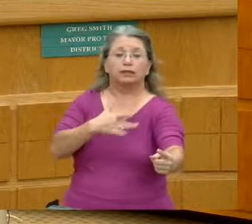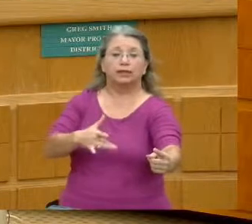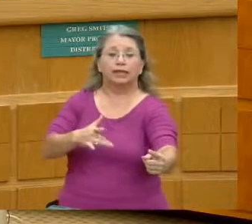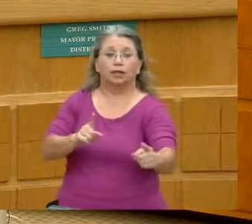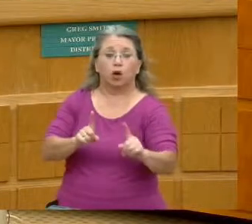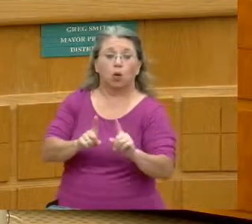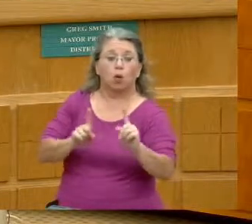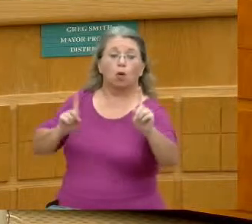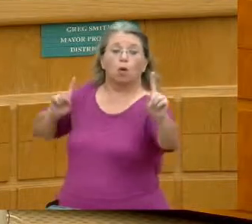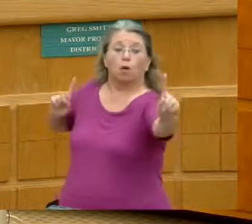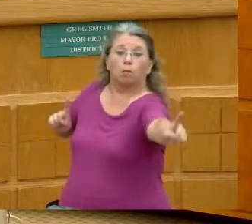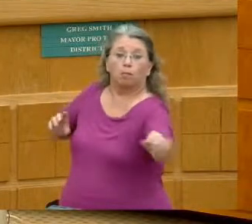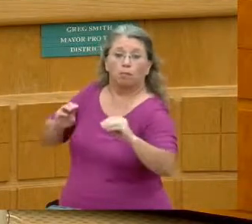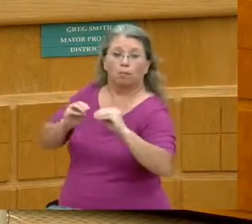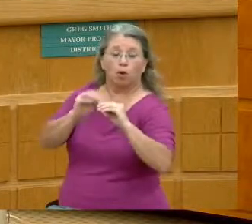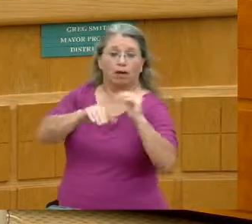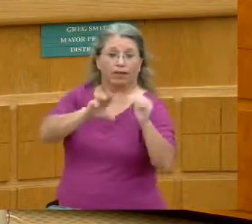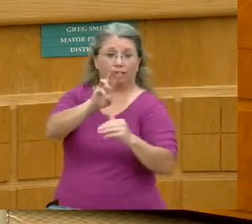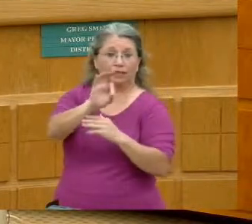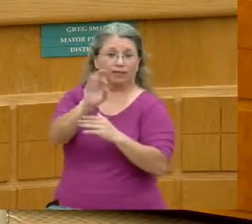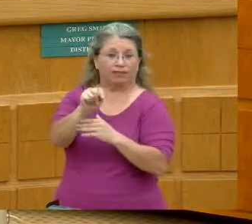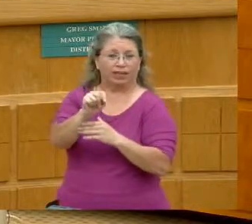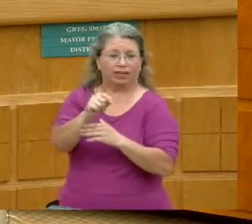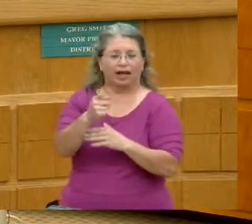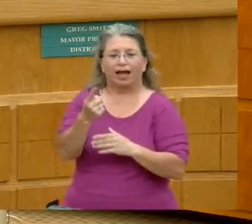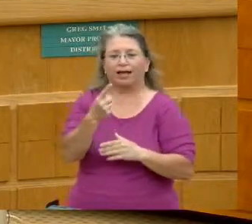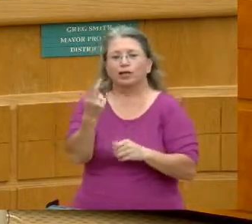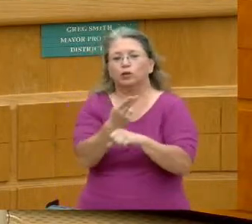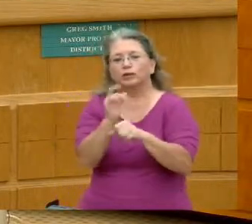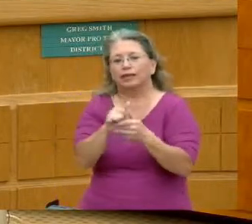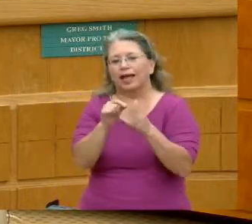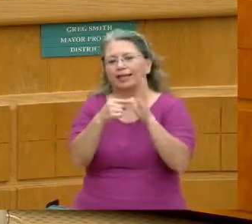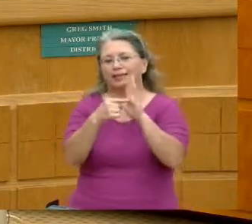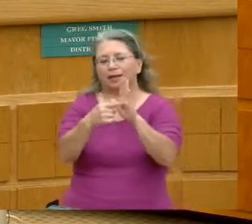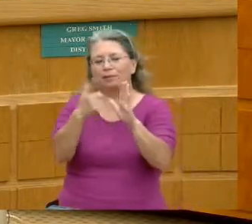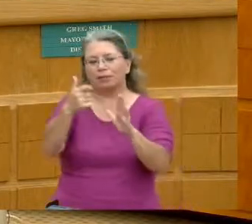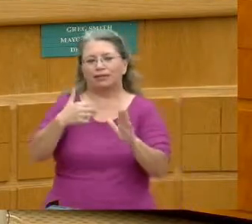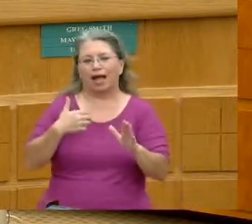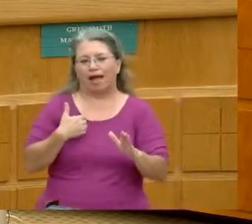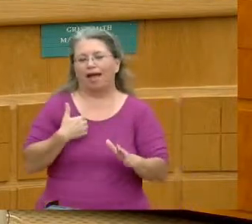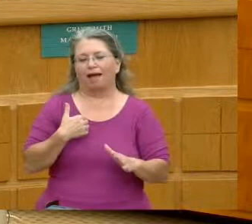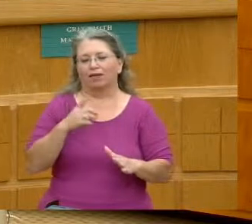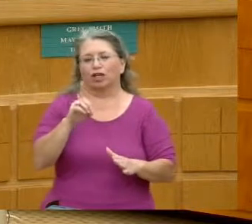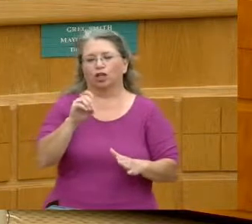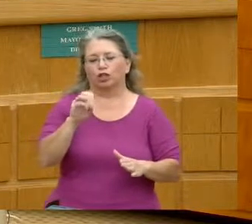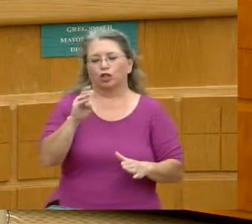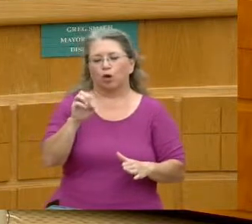because I have a Doberman, and nobody wants to come within 6 feet of me when I have him on the leash.